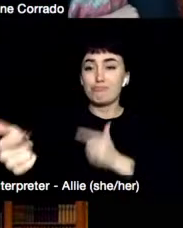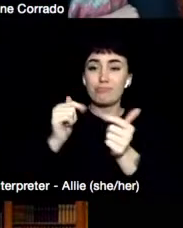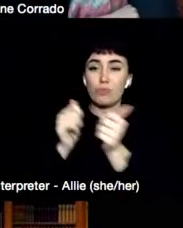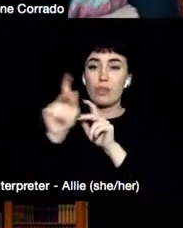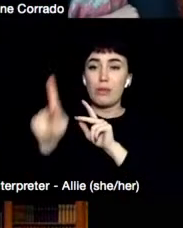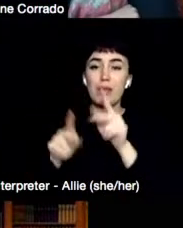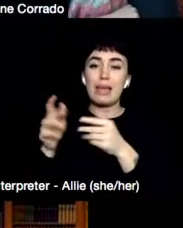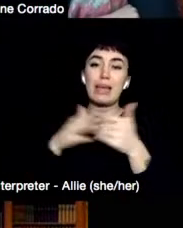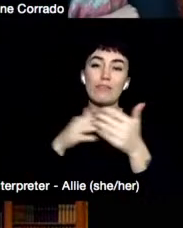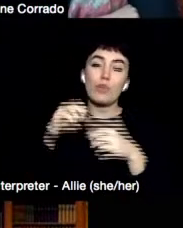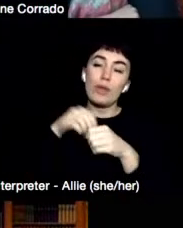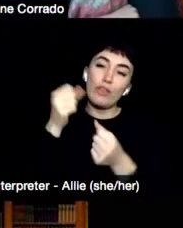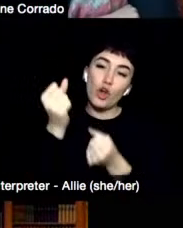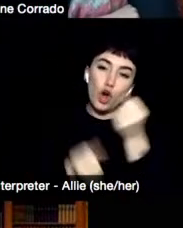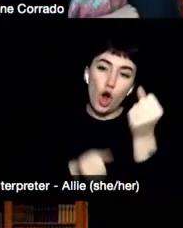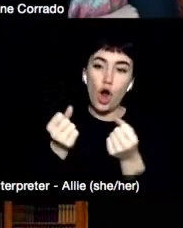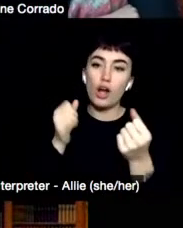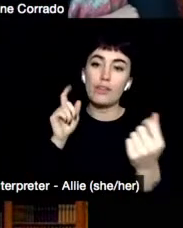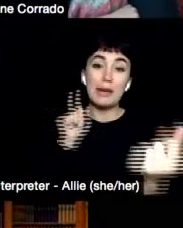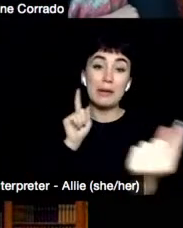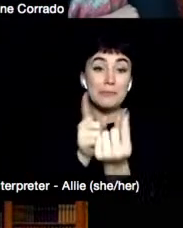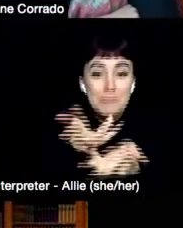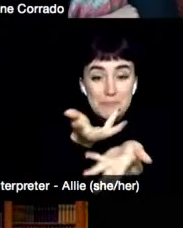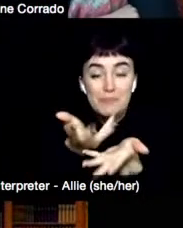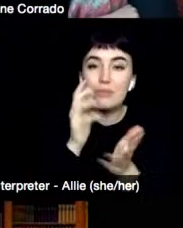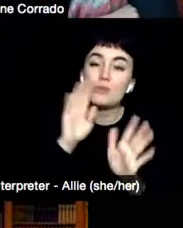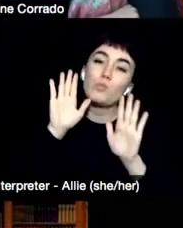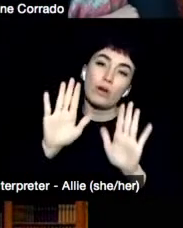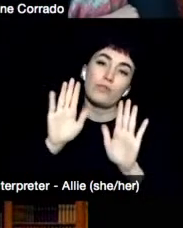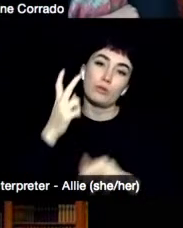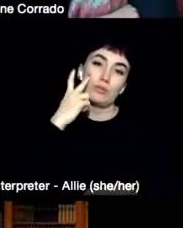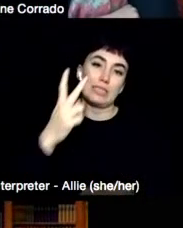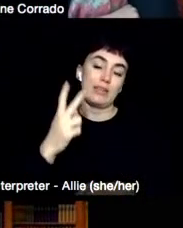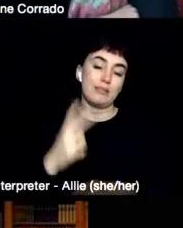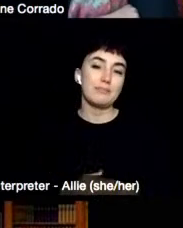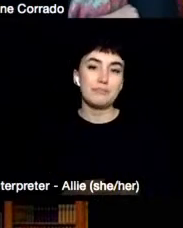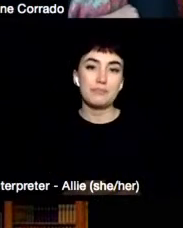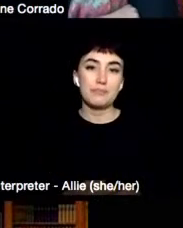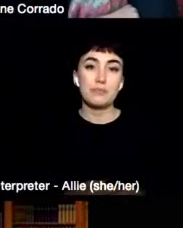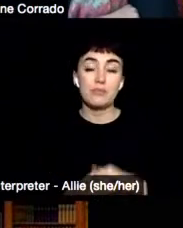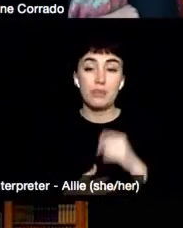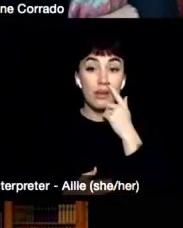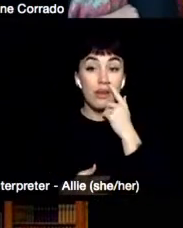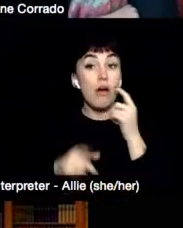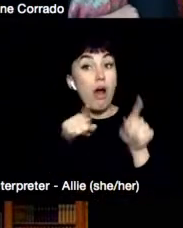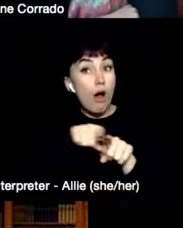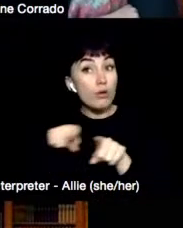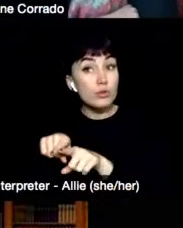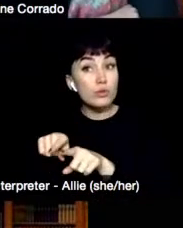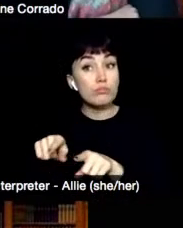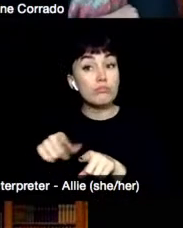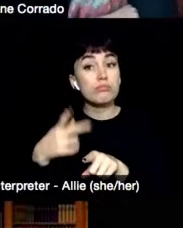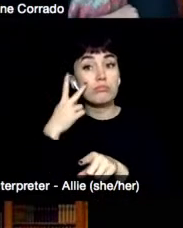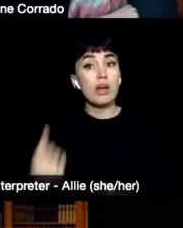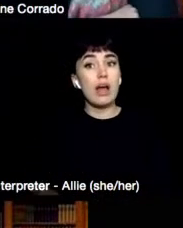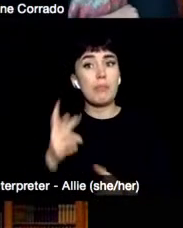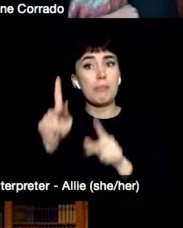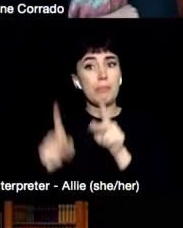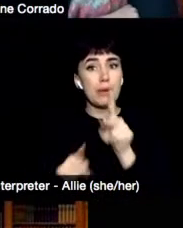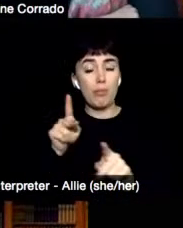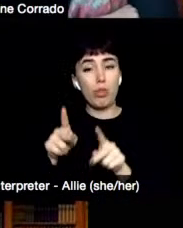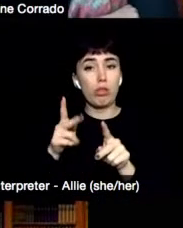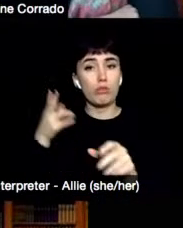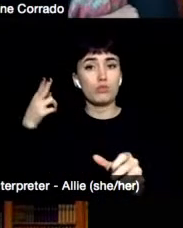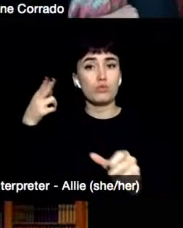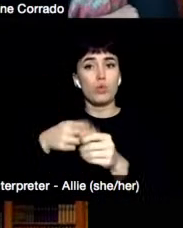though they're in their car, it's wonderful. And also seeing the number of people in the program